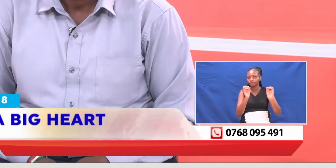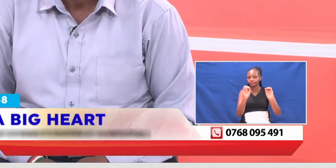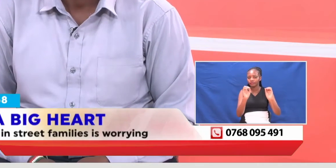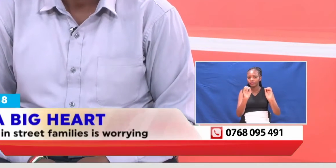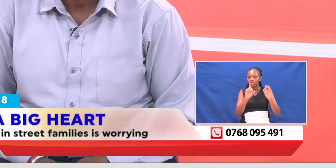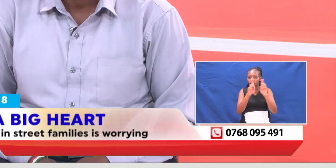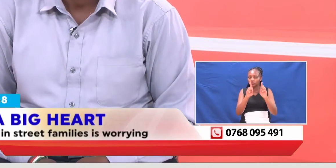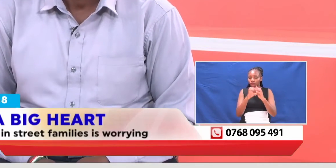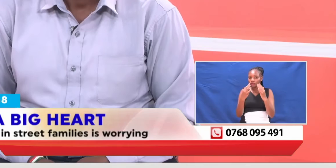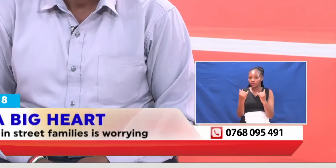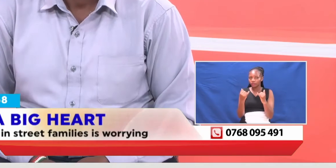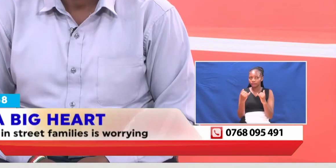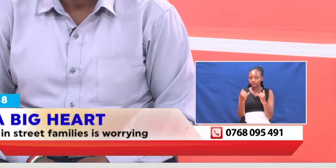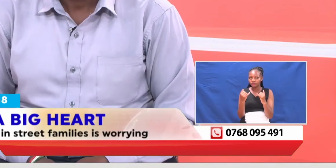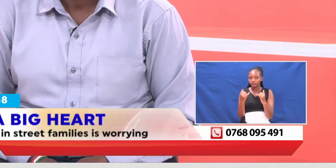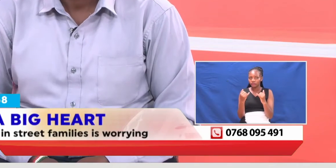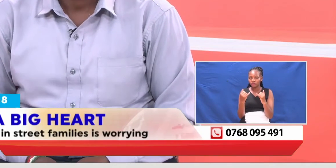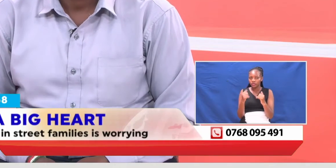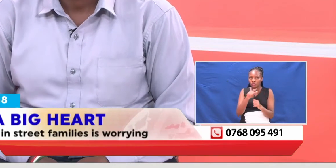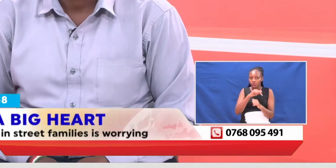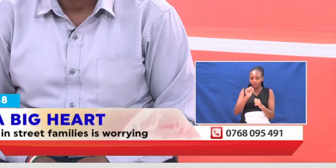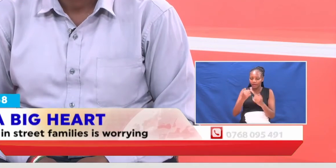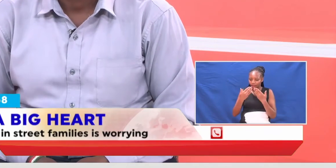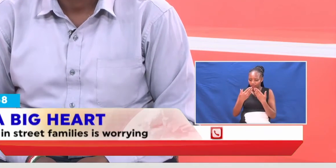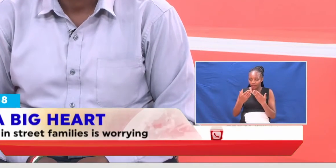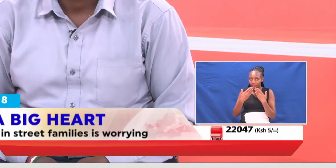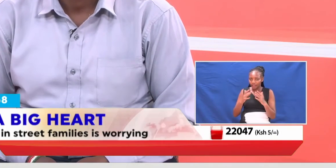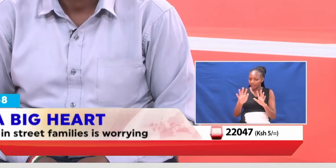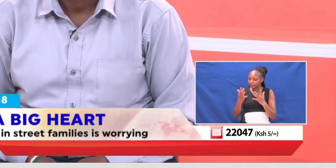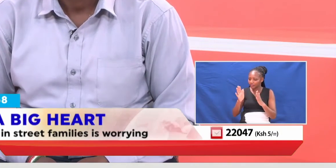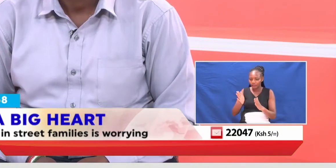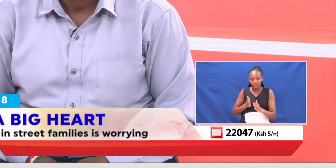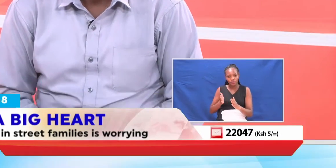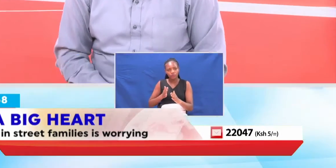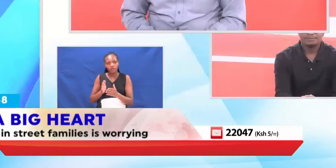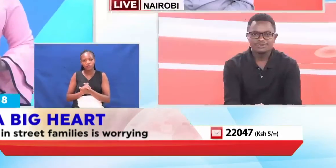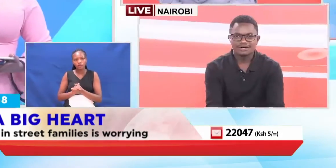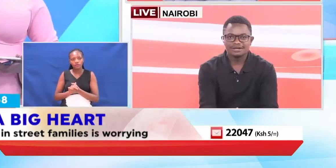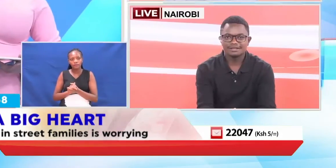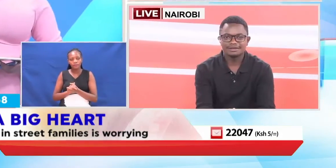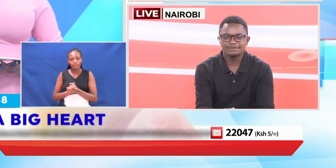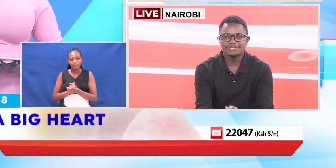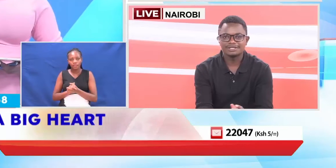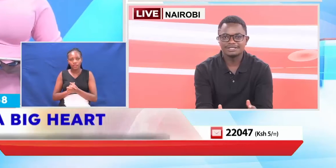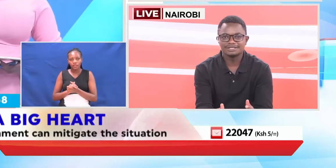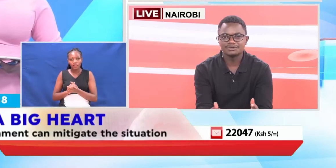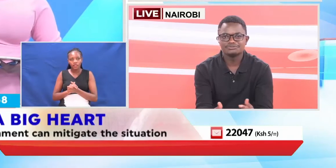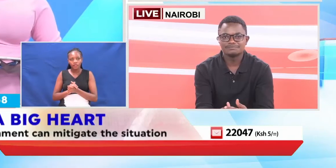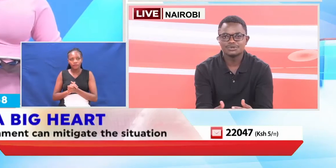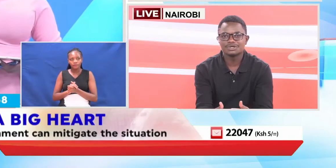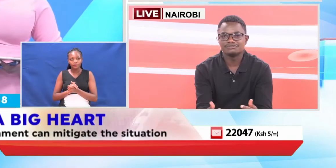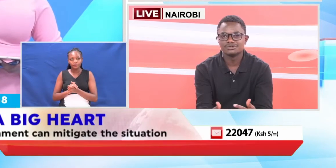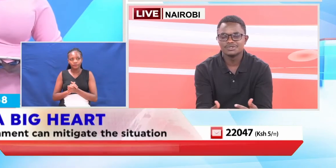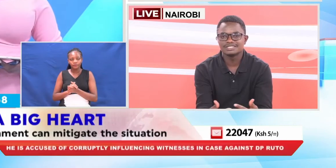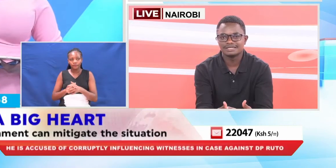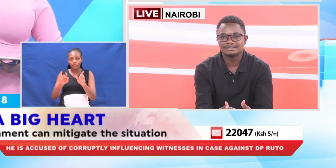is not a main feat. Sure. So definitely, we have to give it up for Wanjiru. And Muthoka, I think in Good Vibes